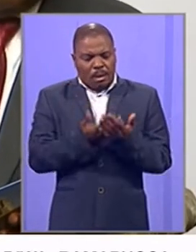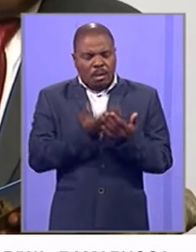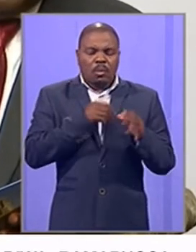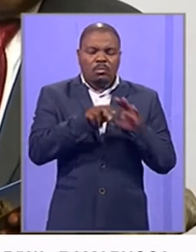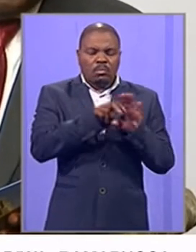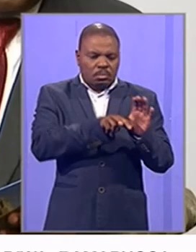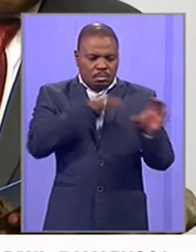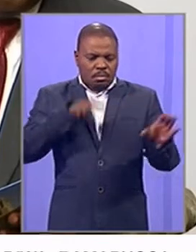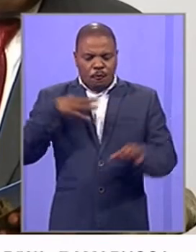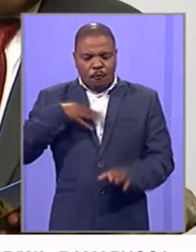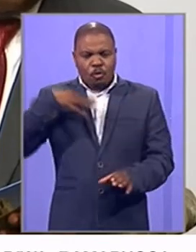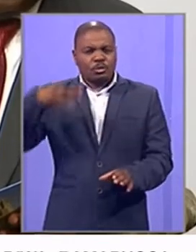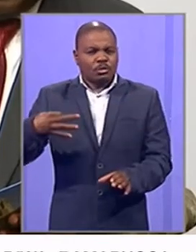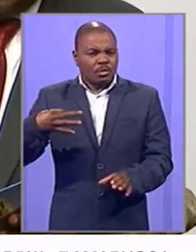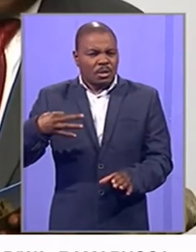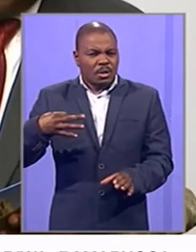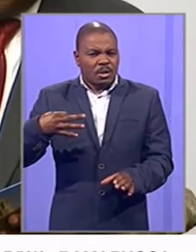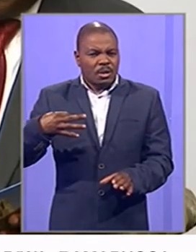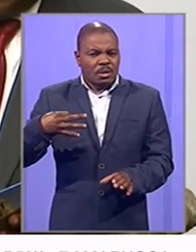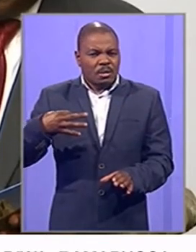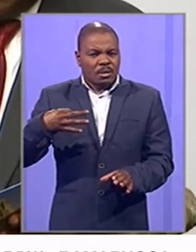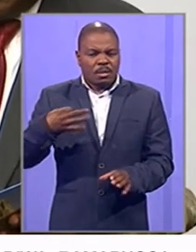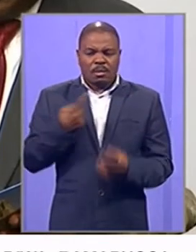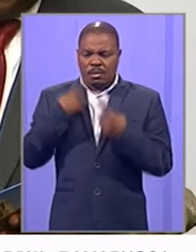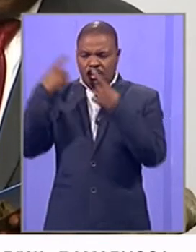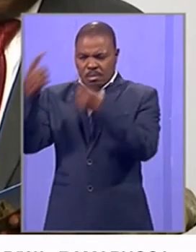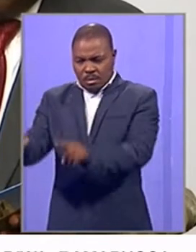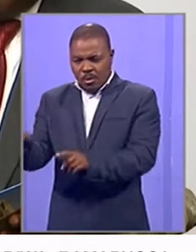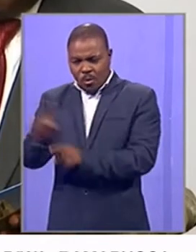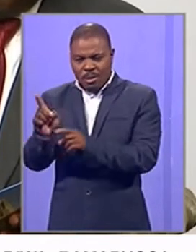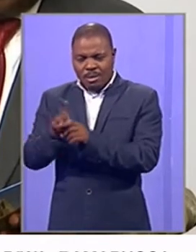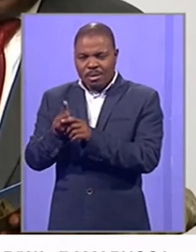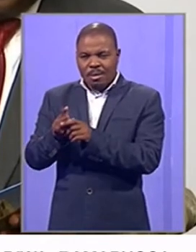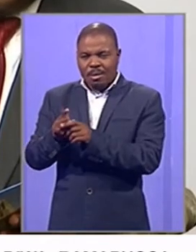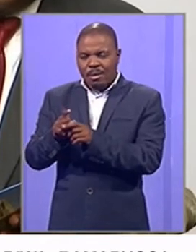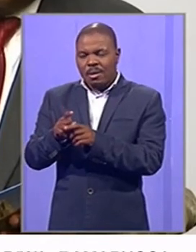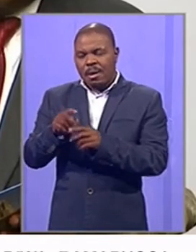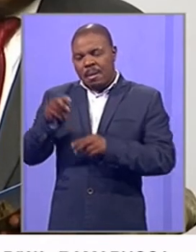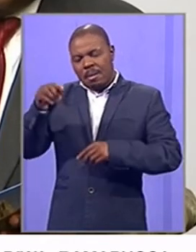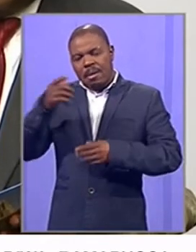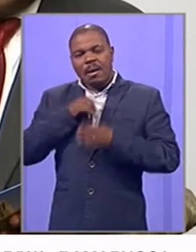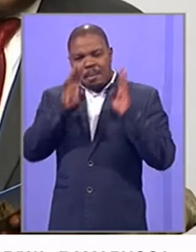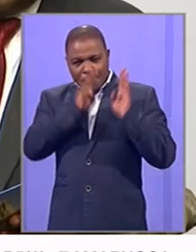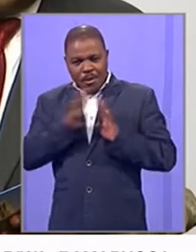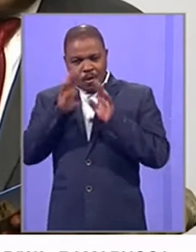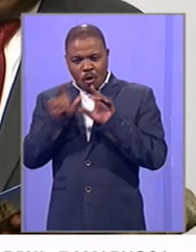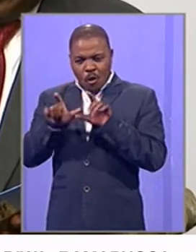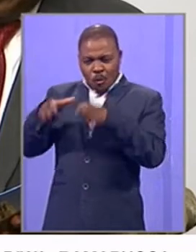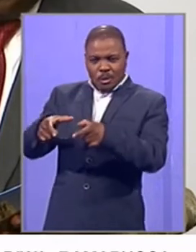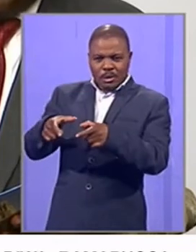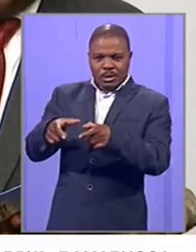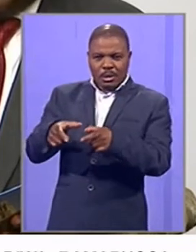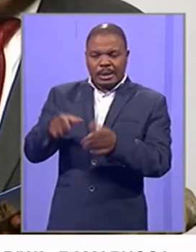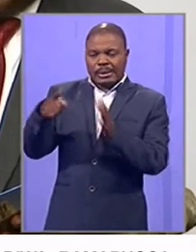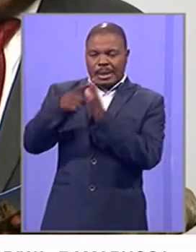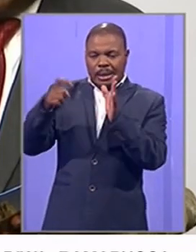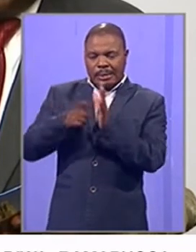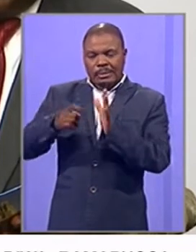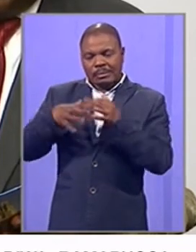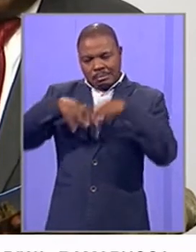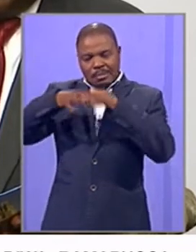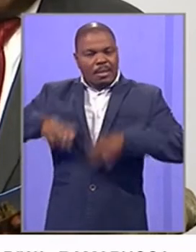on a voluntary basis to the Integrity Commission, and I will be seeing them. The date is yet to be